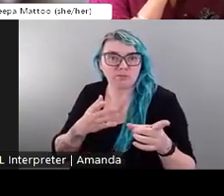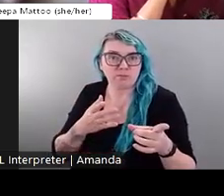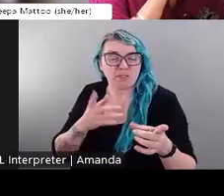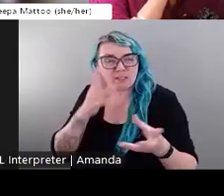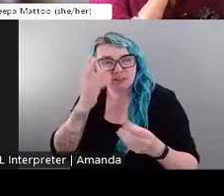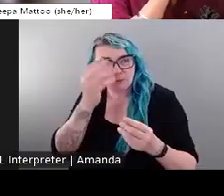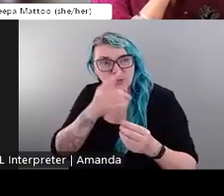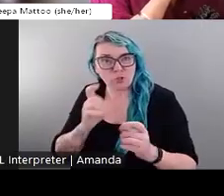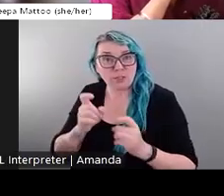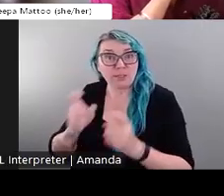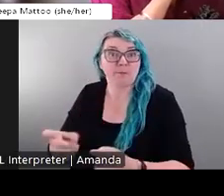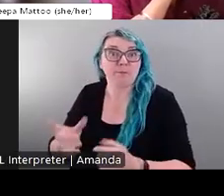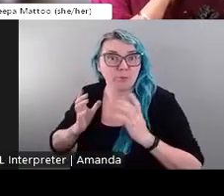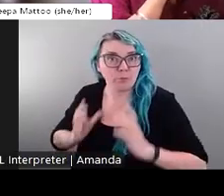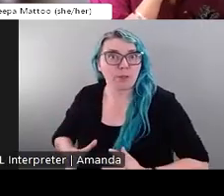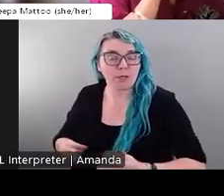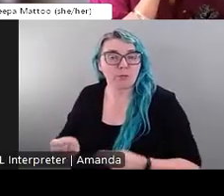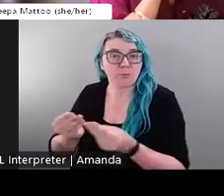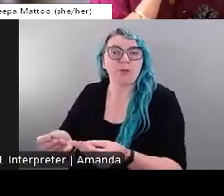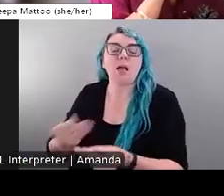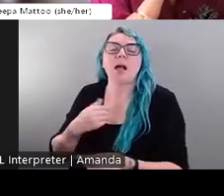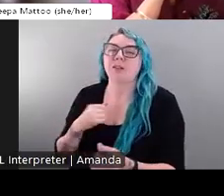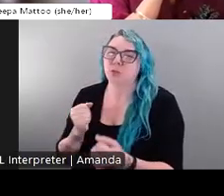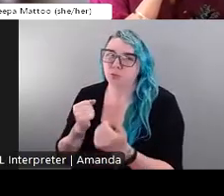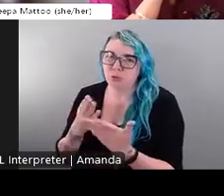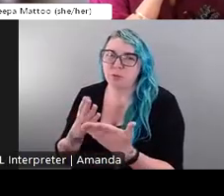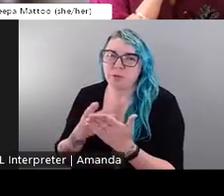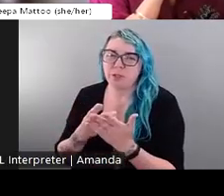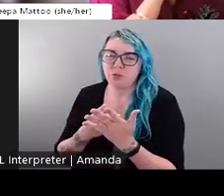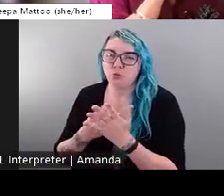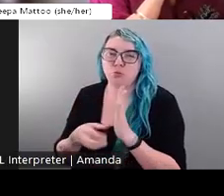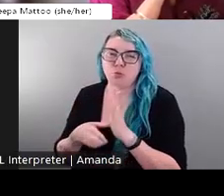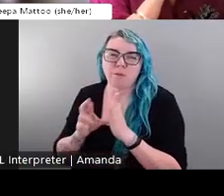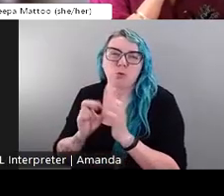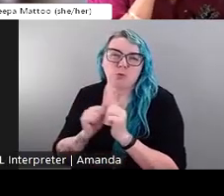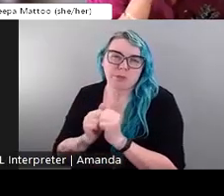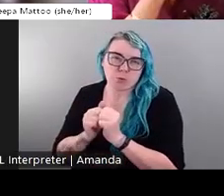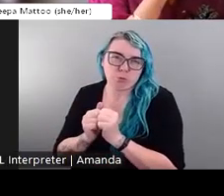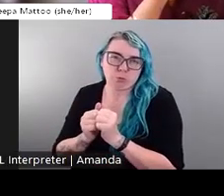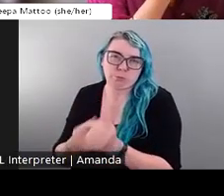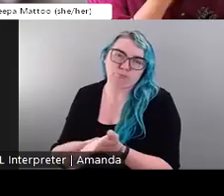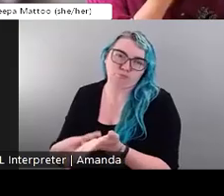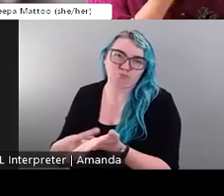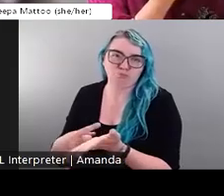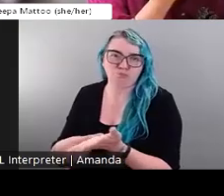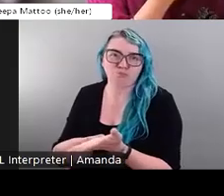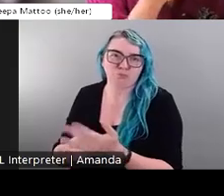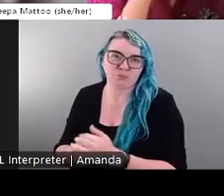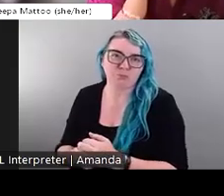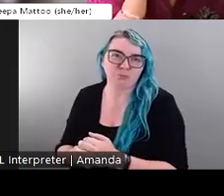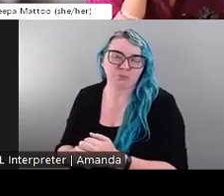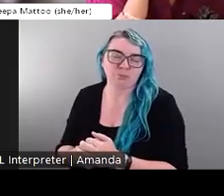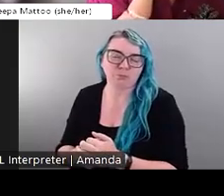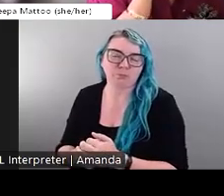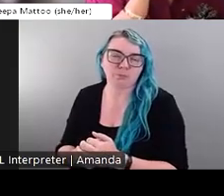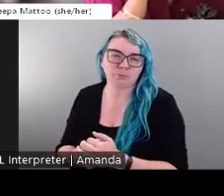would recommend you going over these notes with client. And if you're choosing to